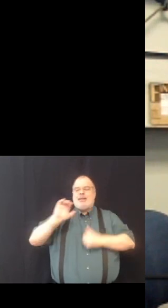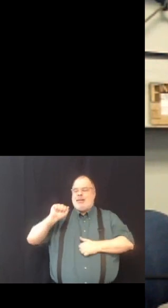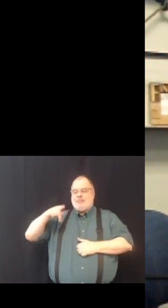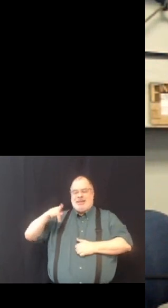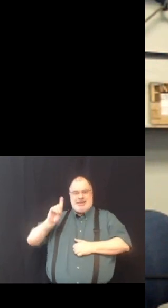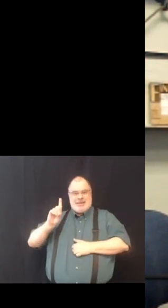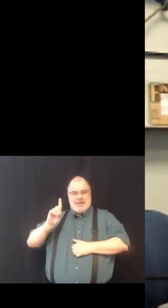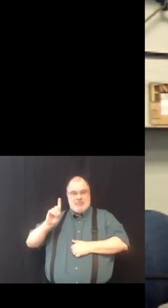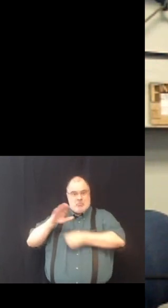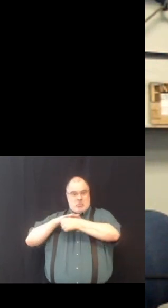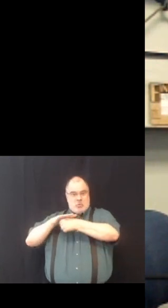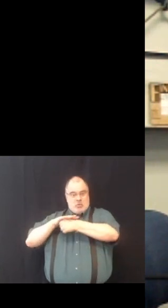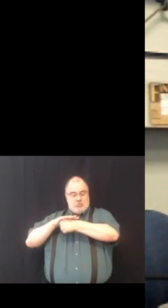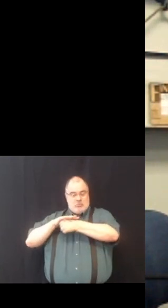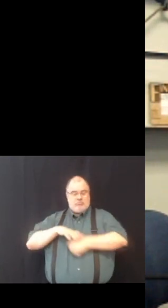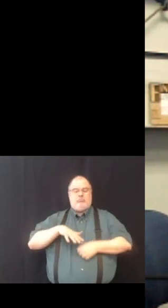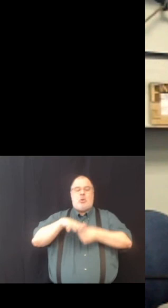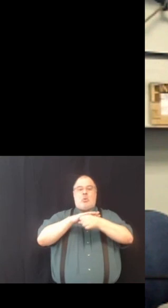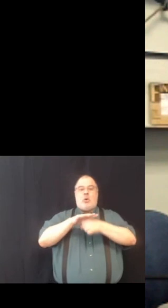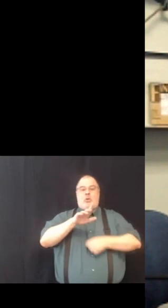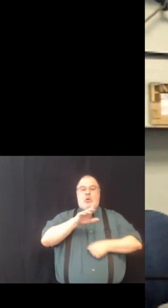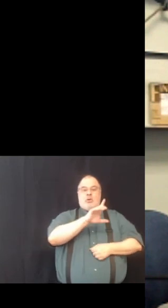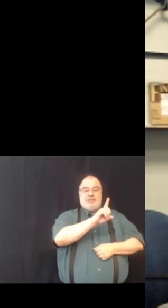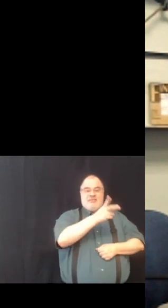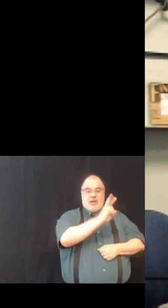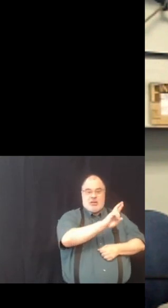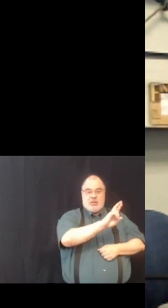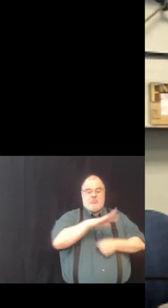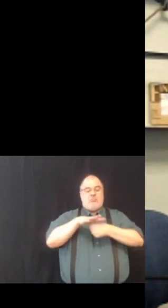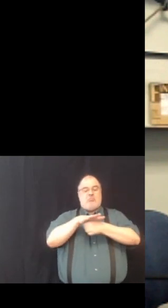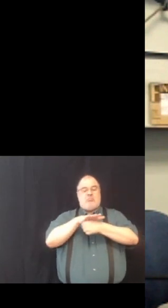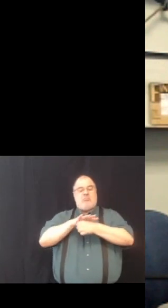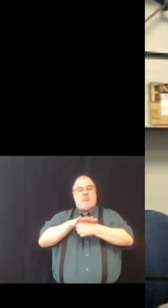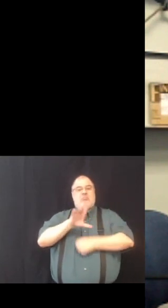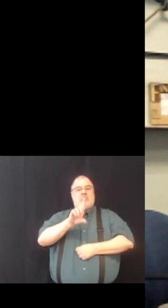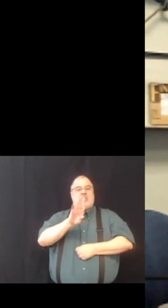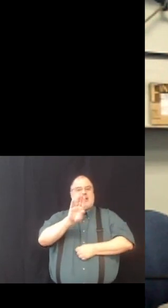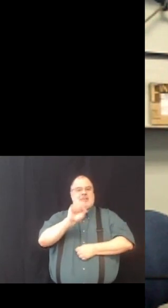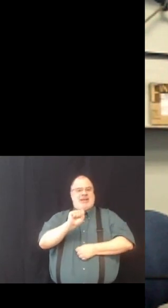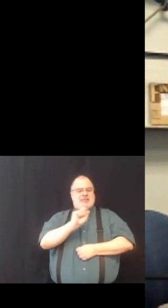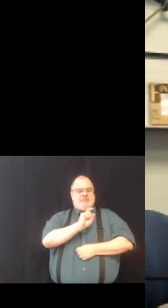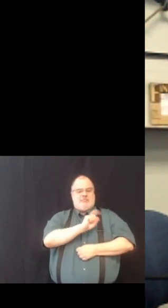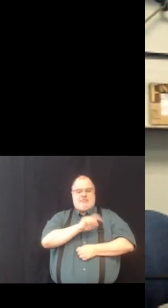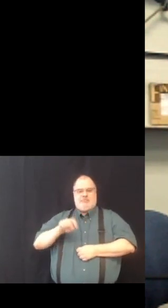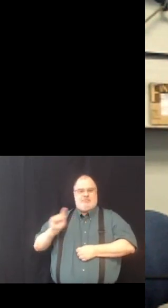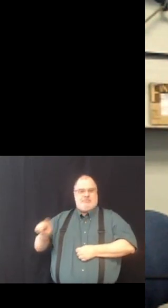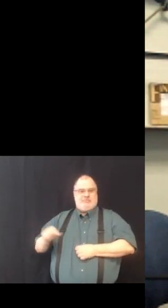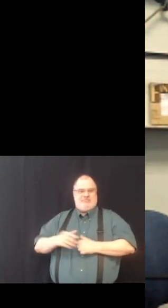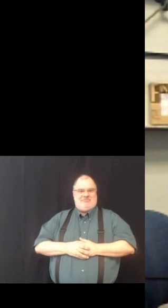with disabilities, the Division of Vocational Rehabilitation, or the Division of Blind Services offices that are located throughout the